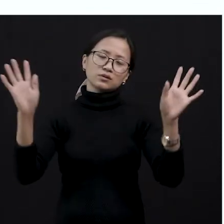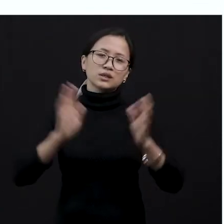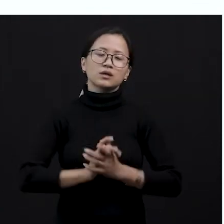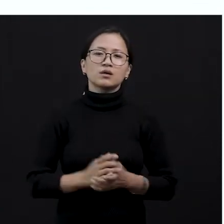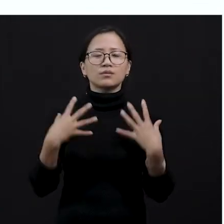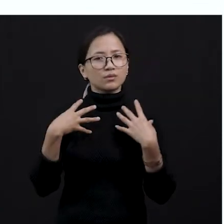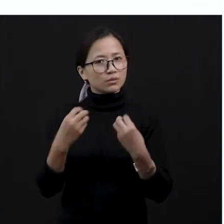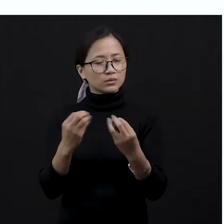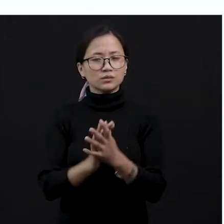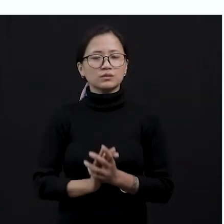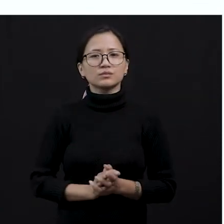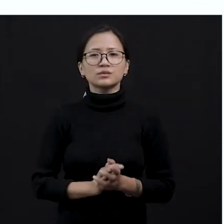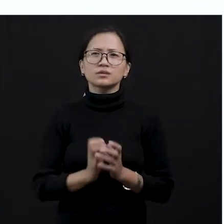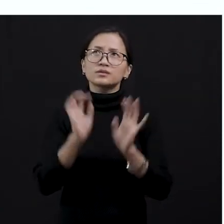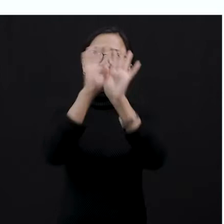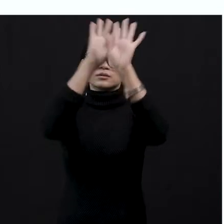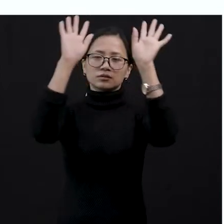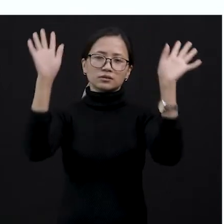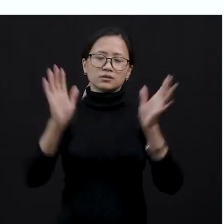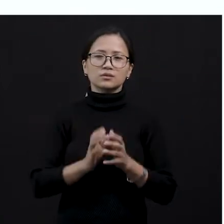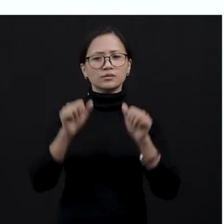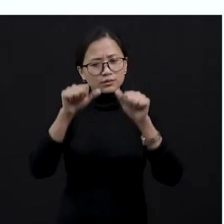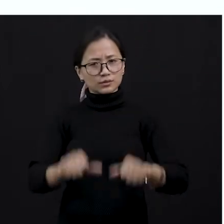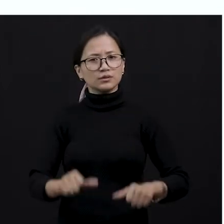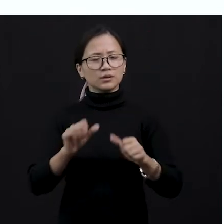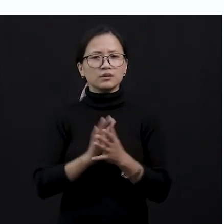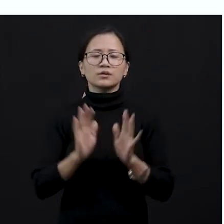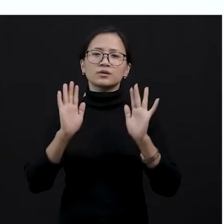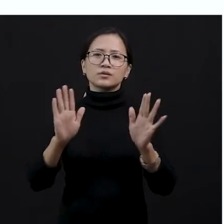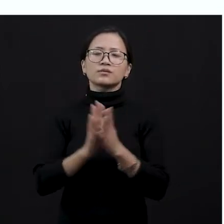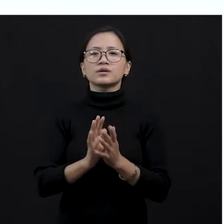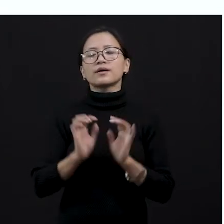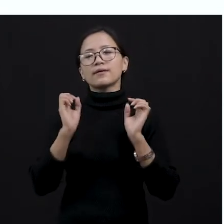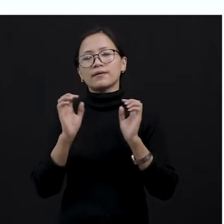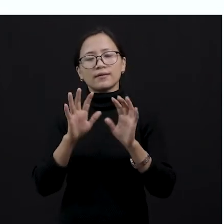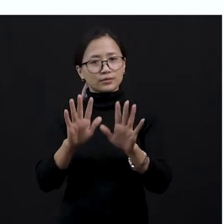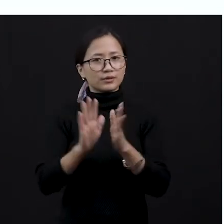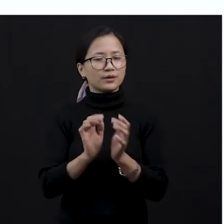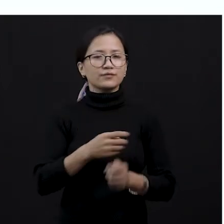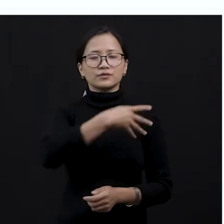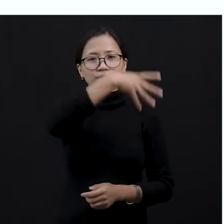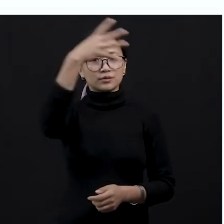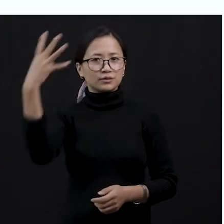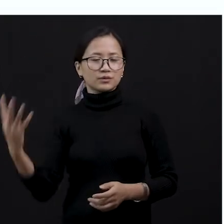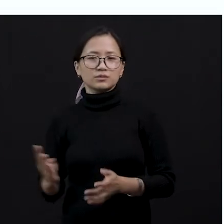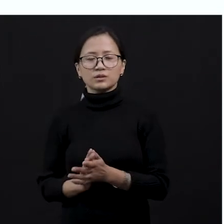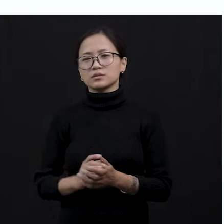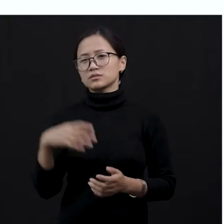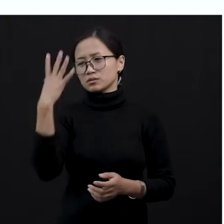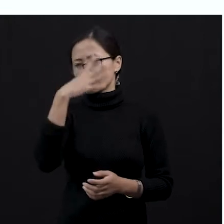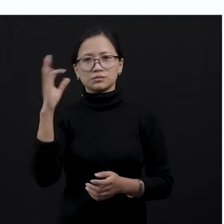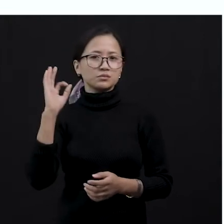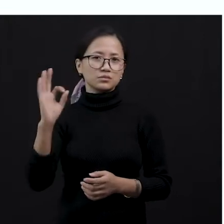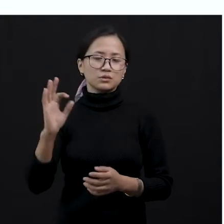poet wants to be the sky, so that he will be able to have the rainbow, right, as his beauty, right?